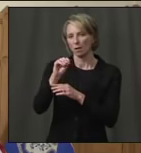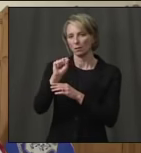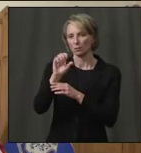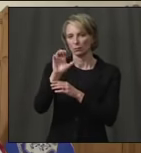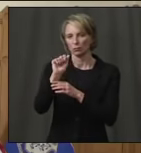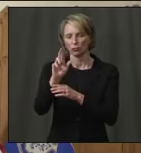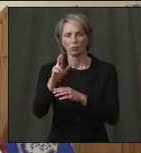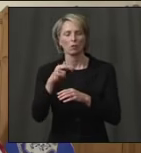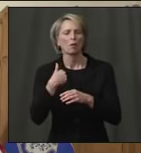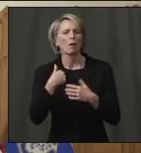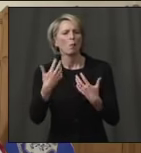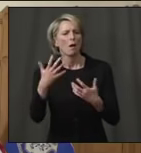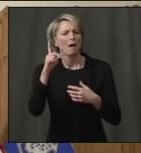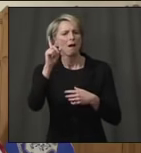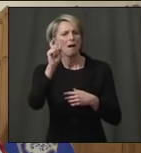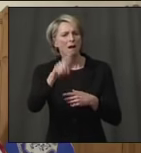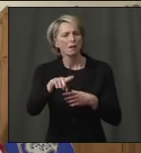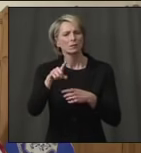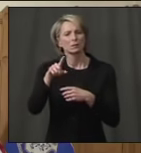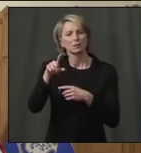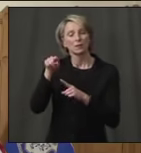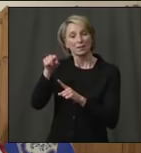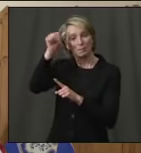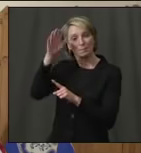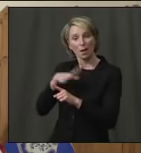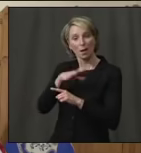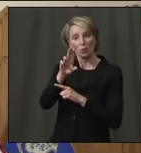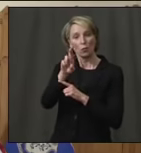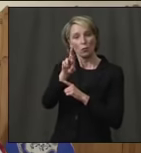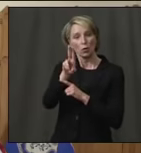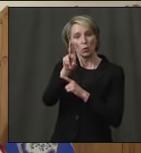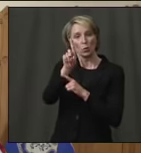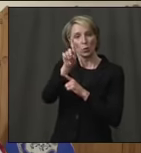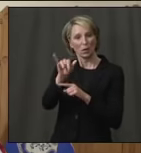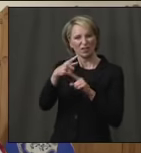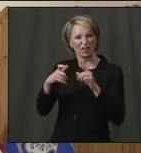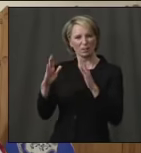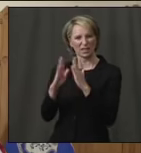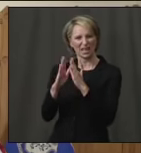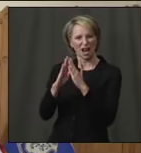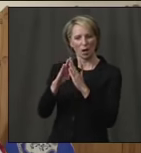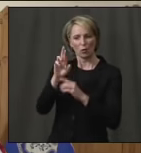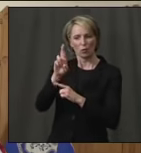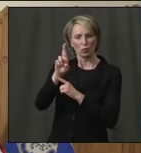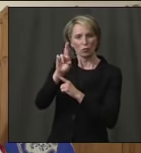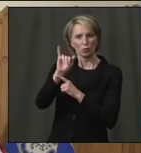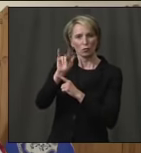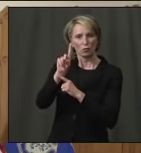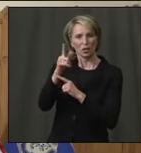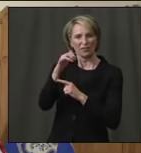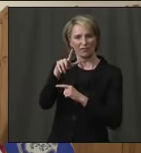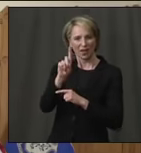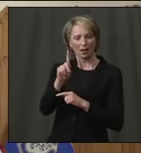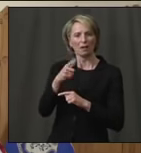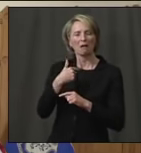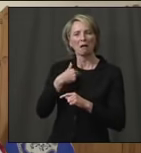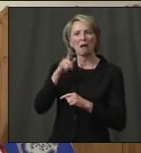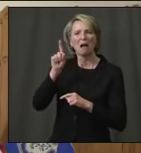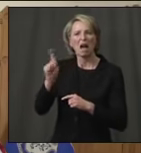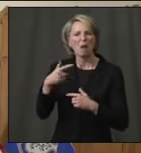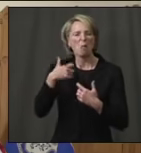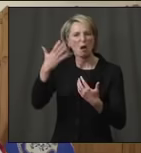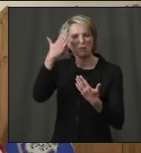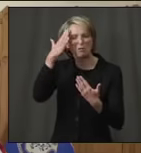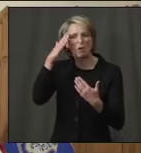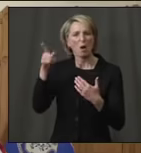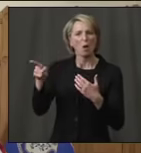question for Rudy. I just have a question in regards to the service and the treatment that you received in the hospital.